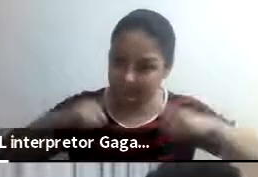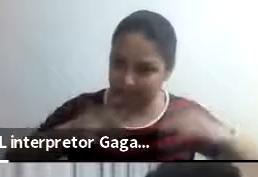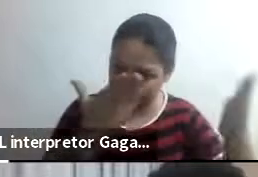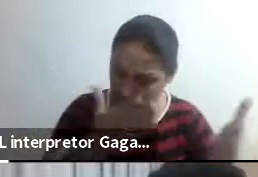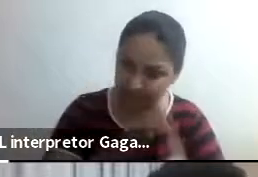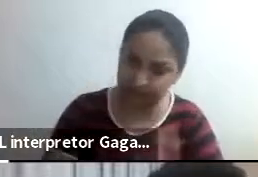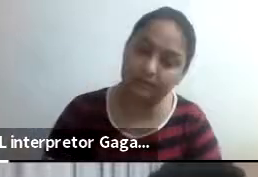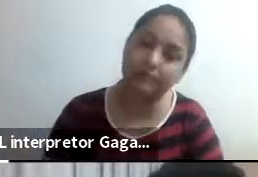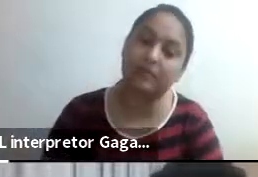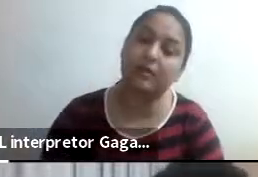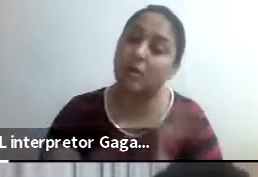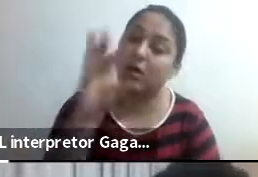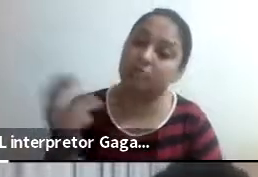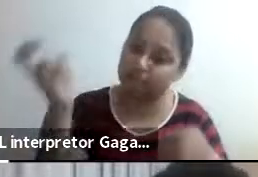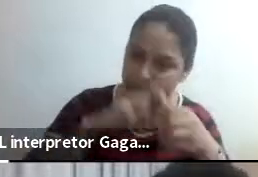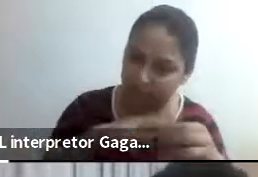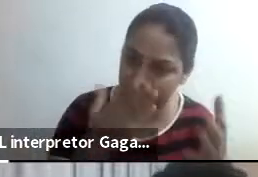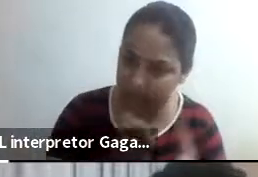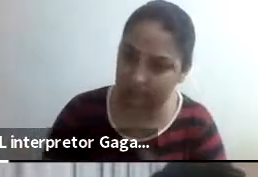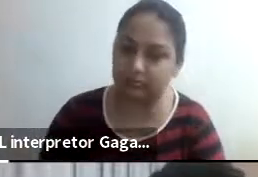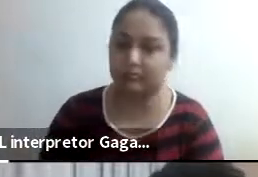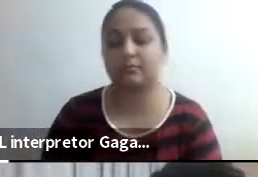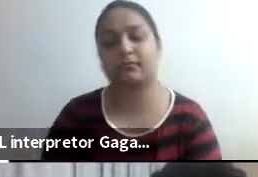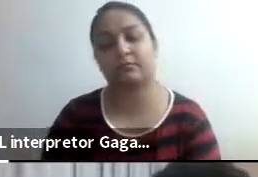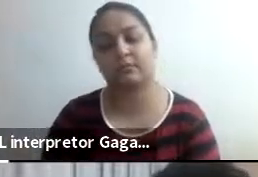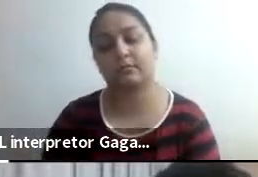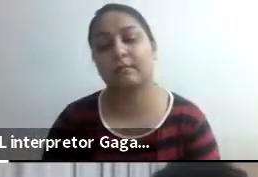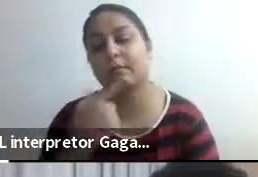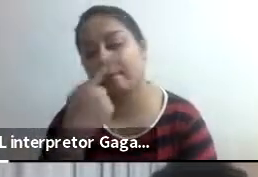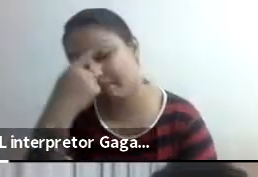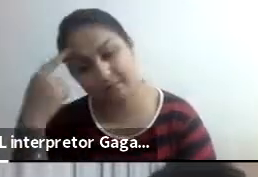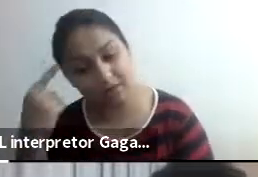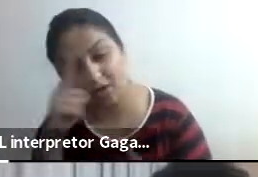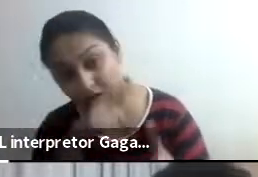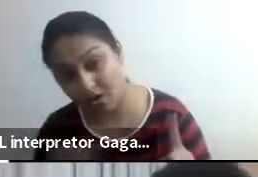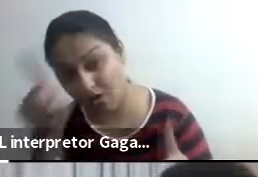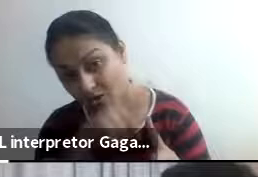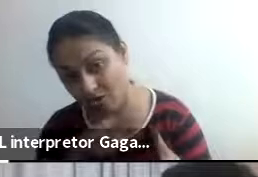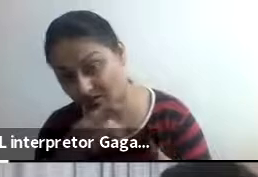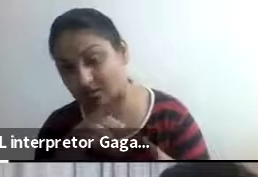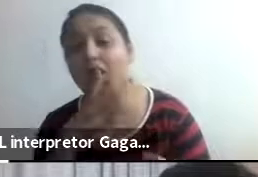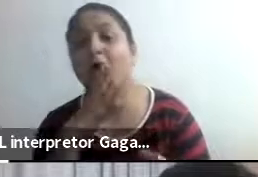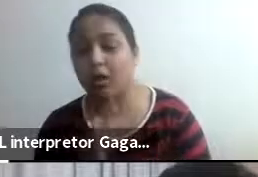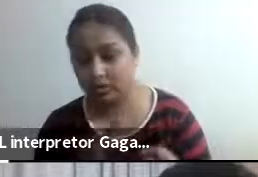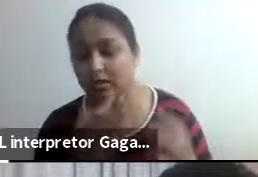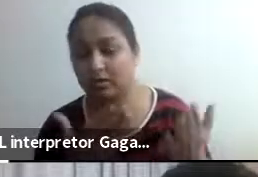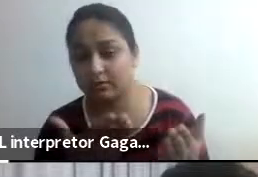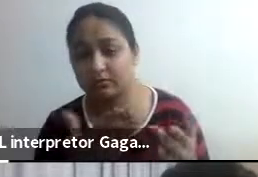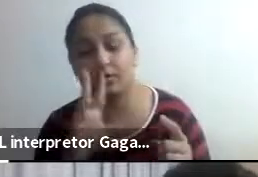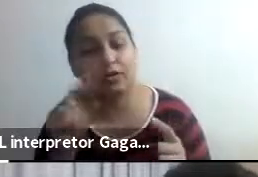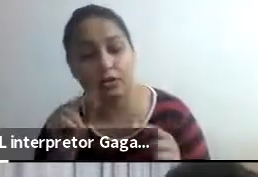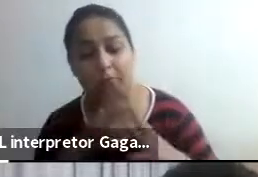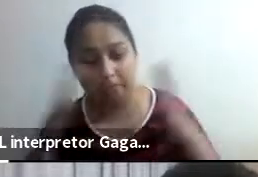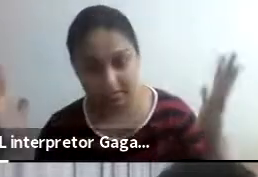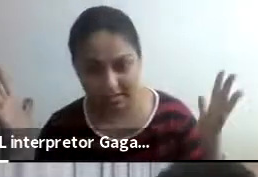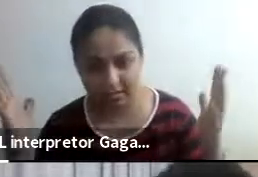they historically participated in. But some of these are authentic, so to speak, and